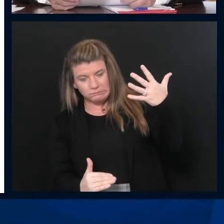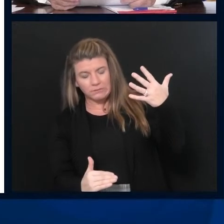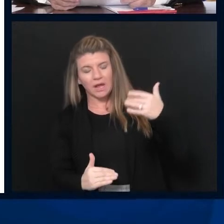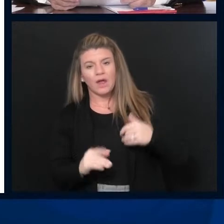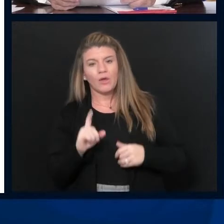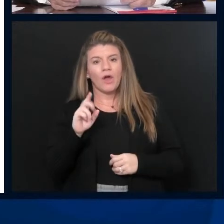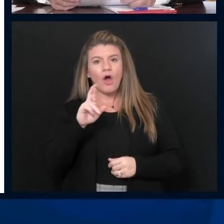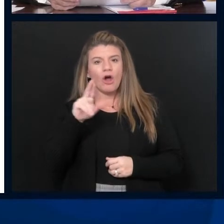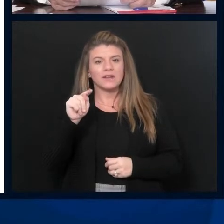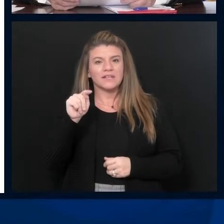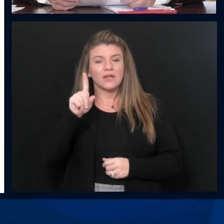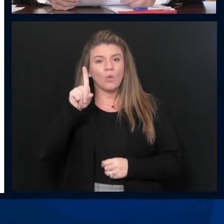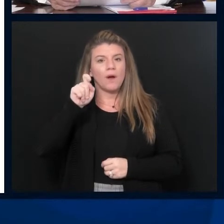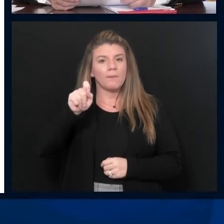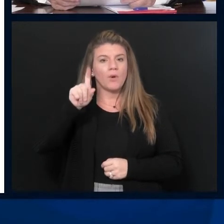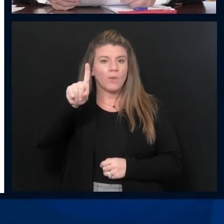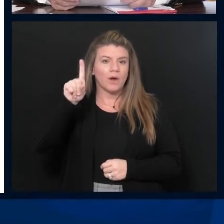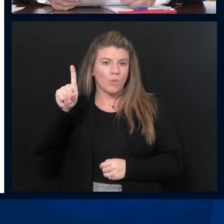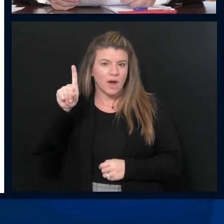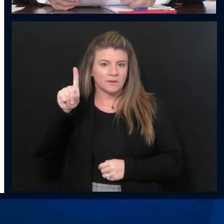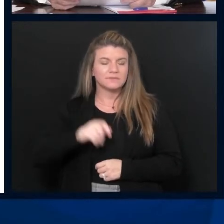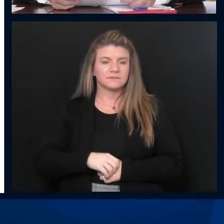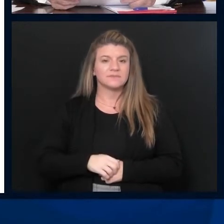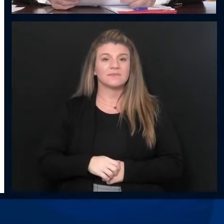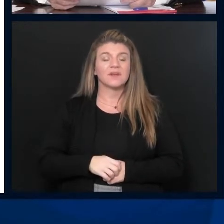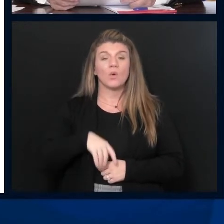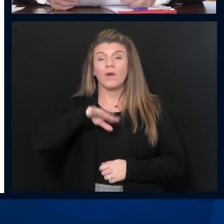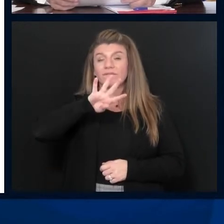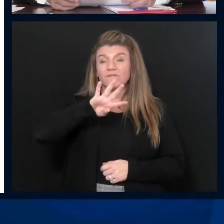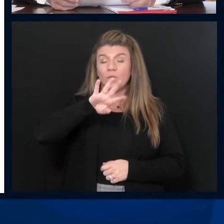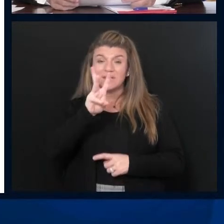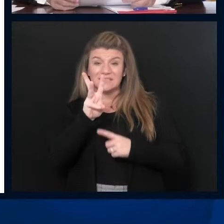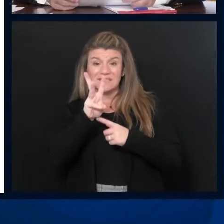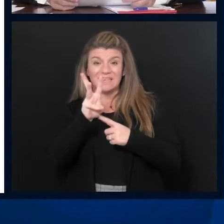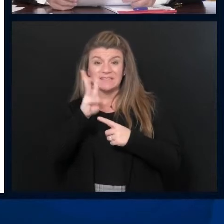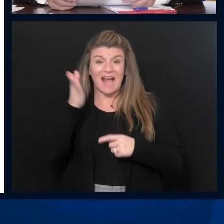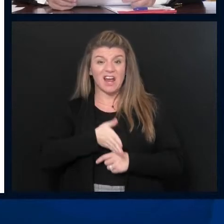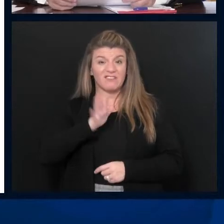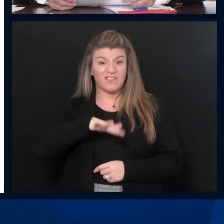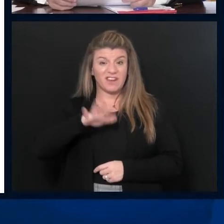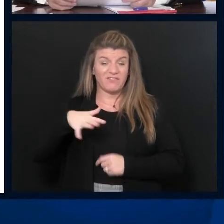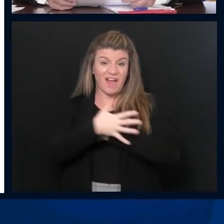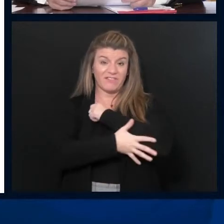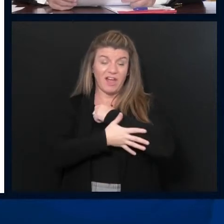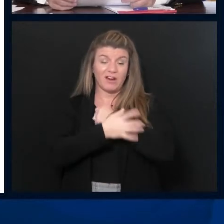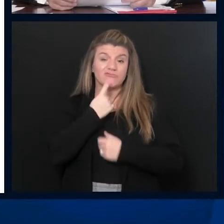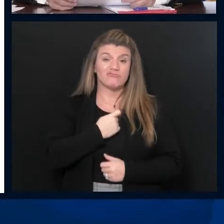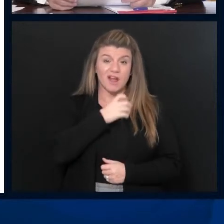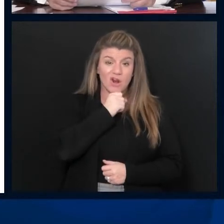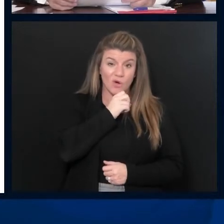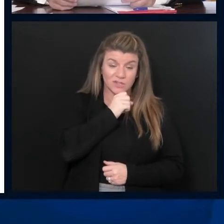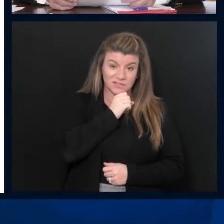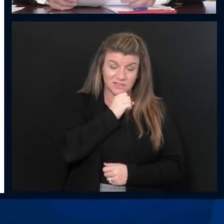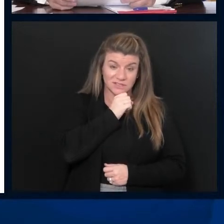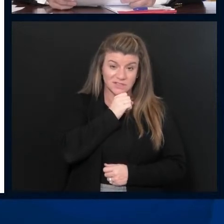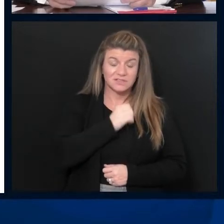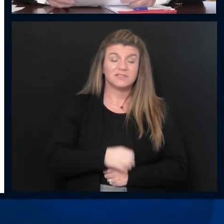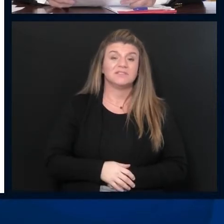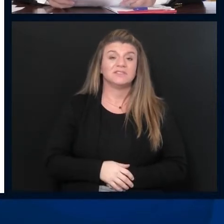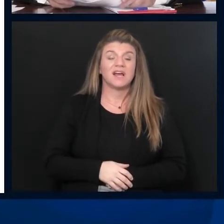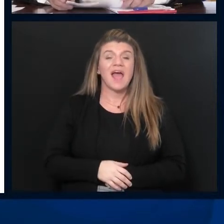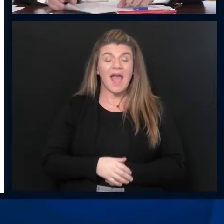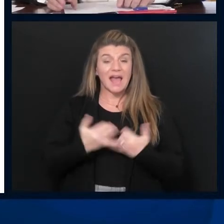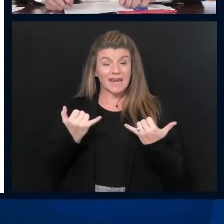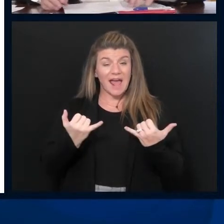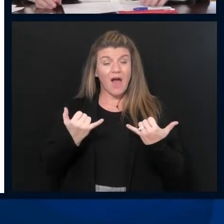of 1.11. We have 46 of our 55 counties in the red and the orange. And I go